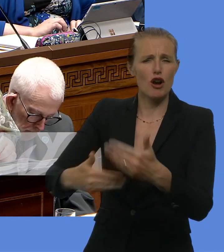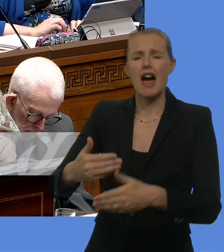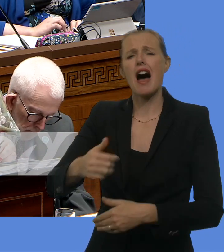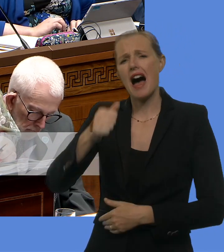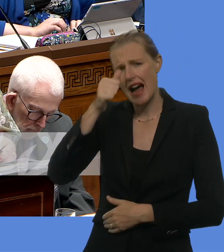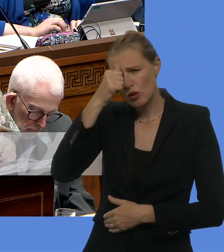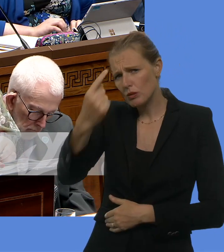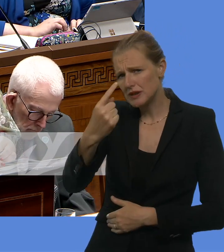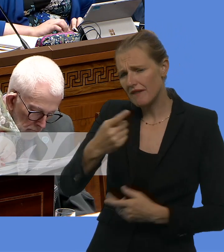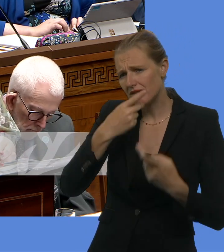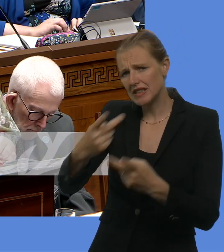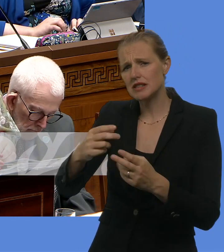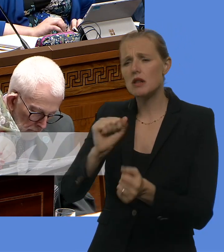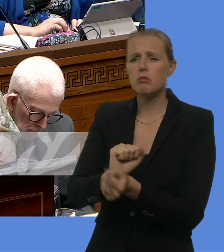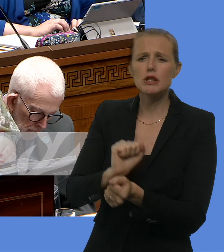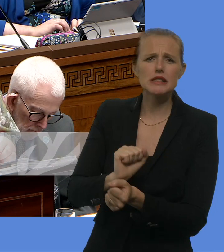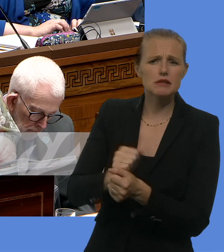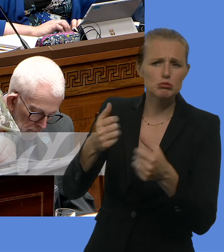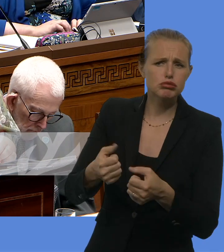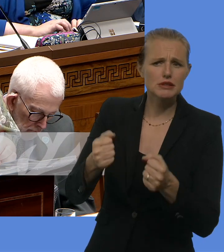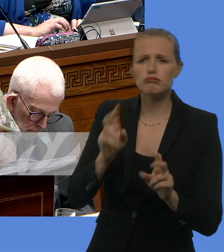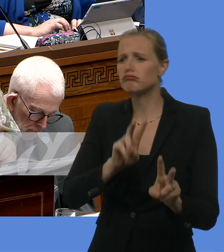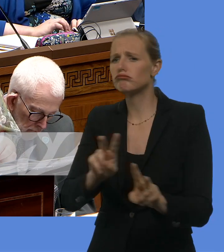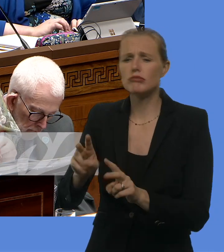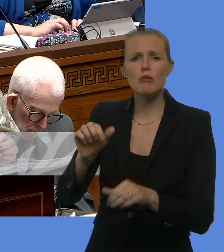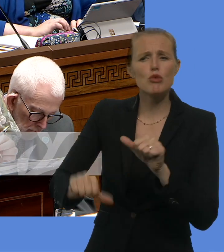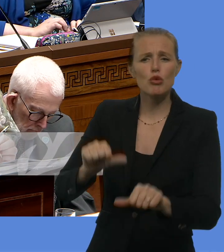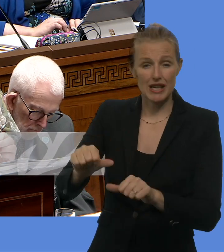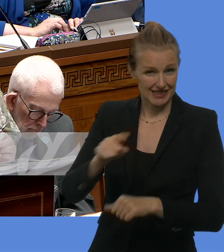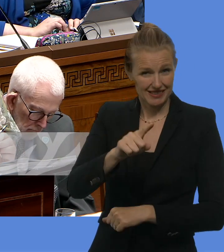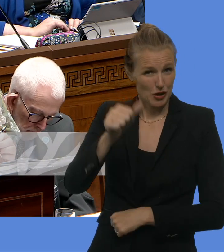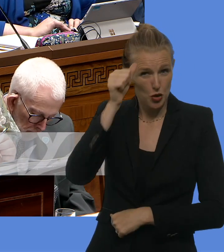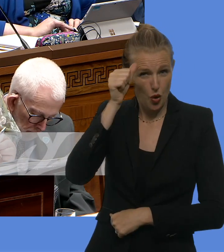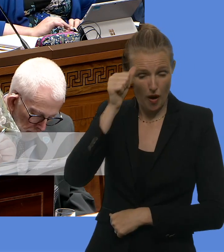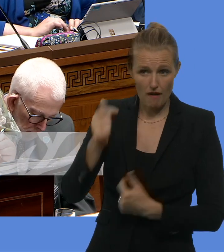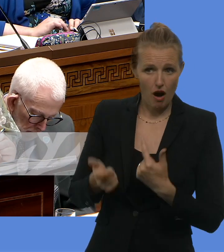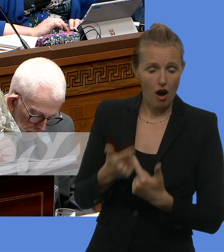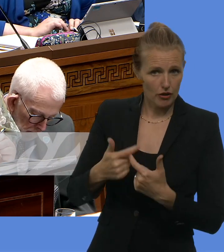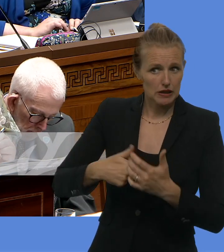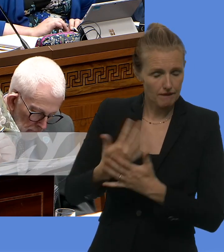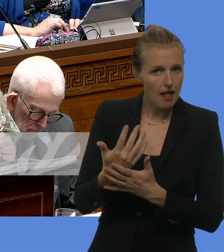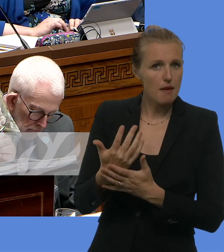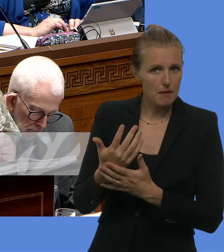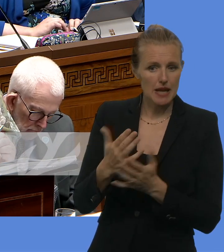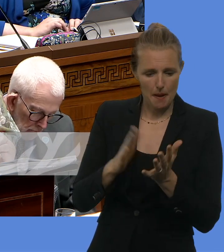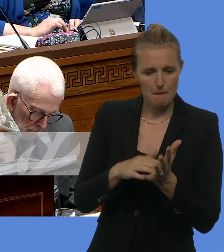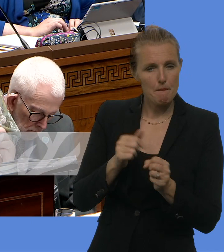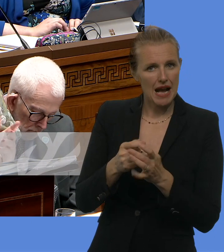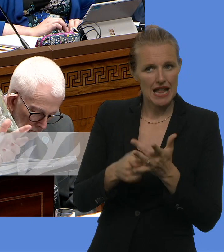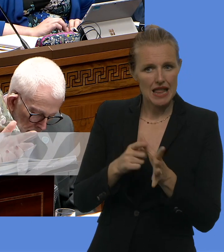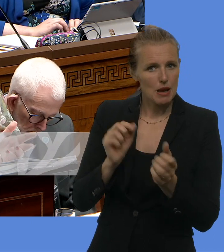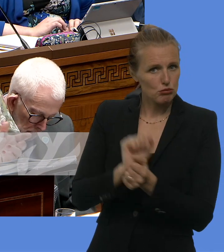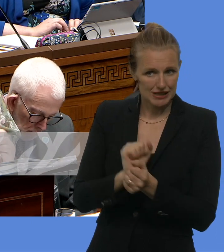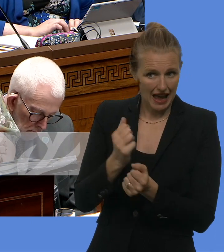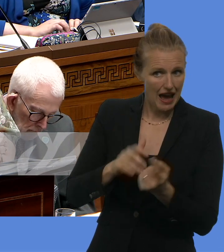prison to check on progress, he will know that there has been other significant development around Magilligan. So there have